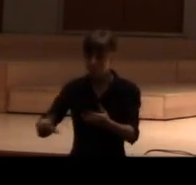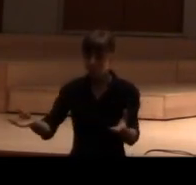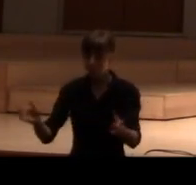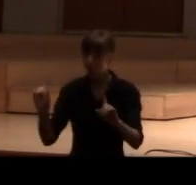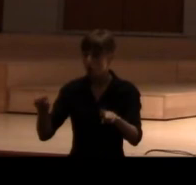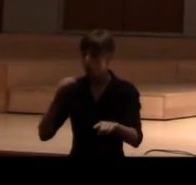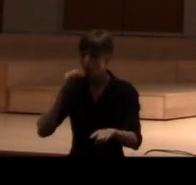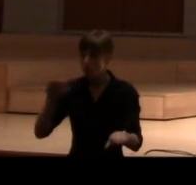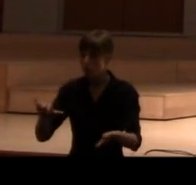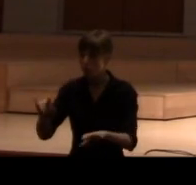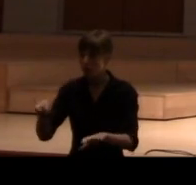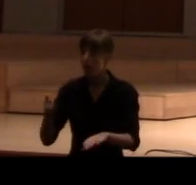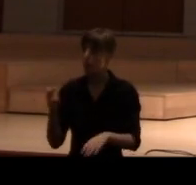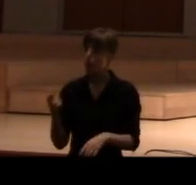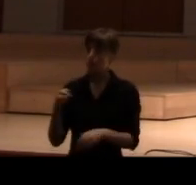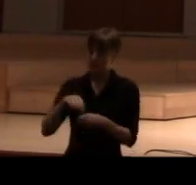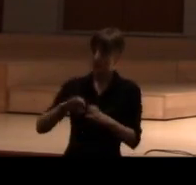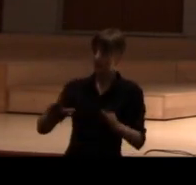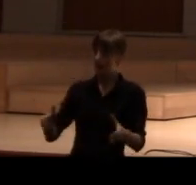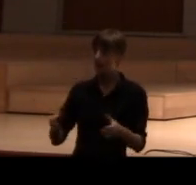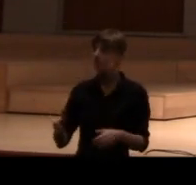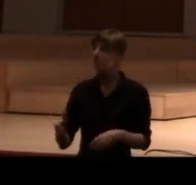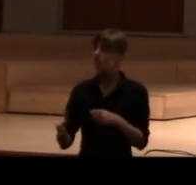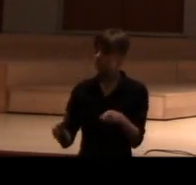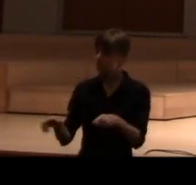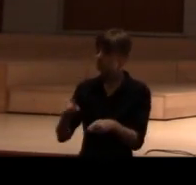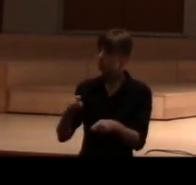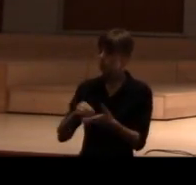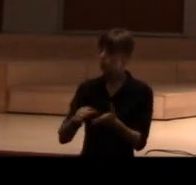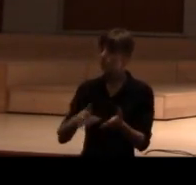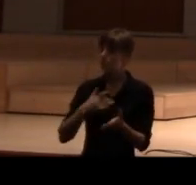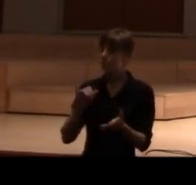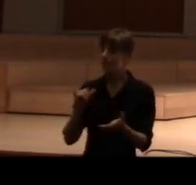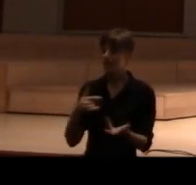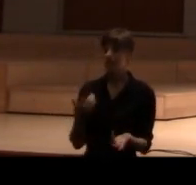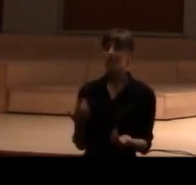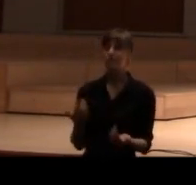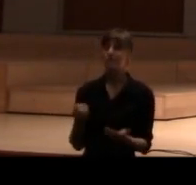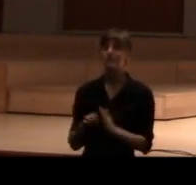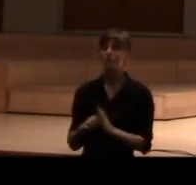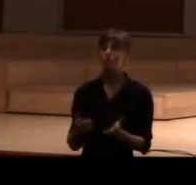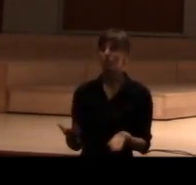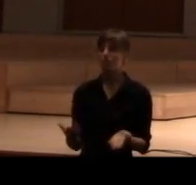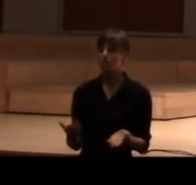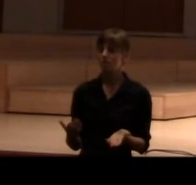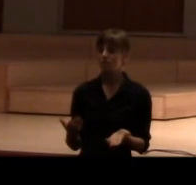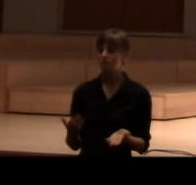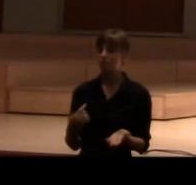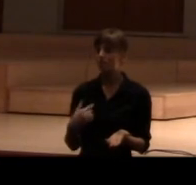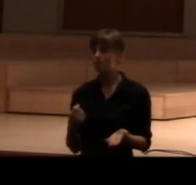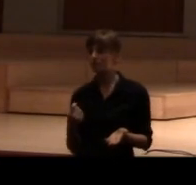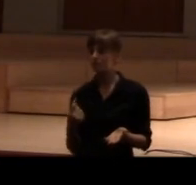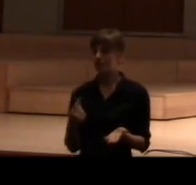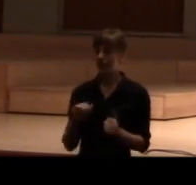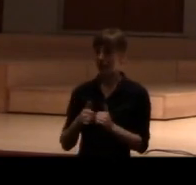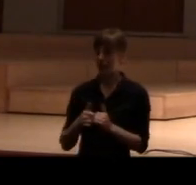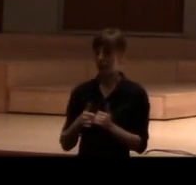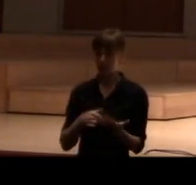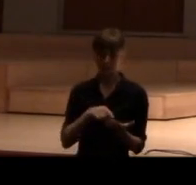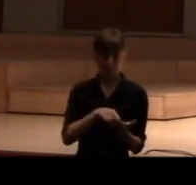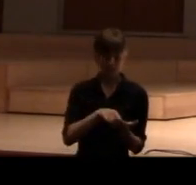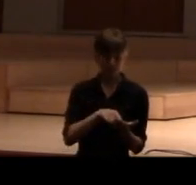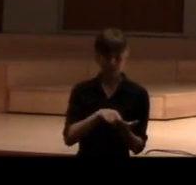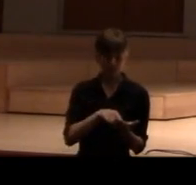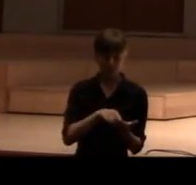this in class. Students often feel, well, you know, where's the example? I want to see this. how do I get from point